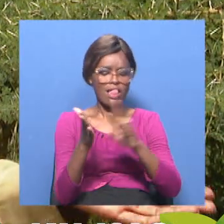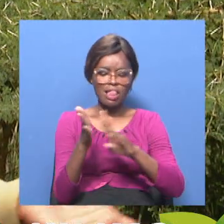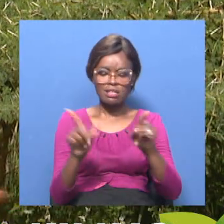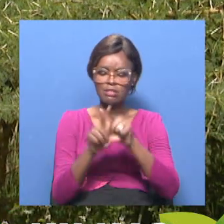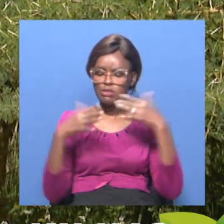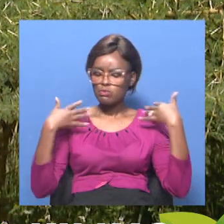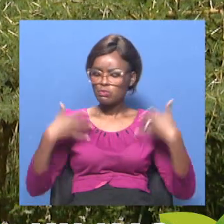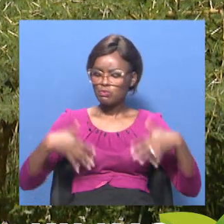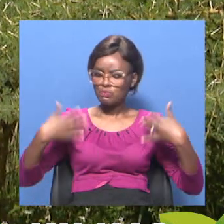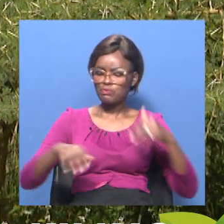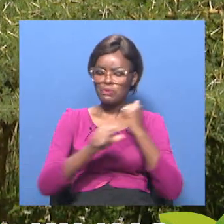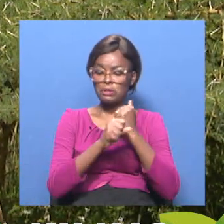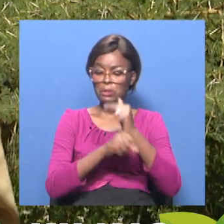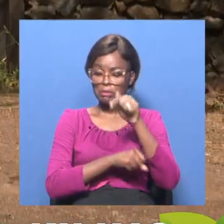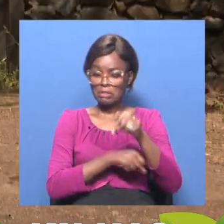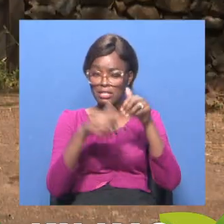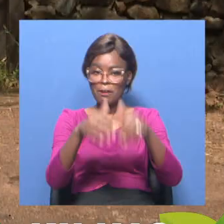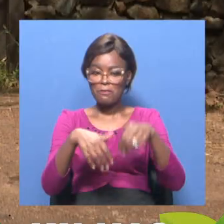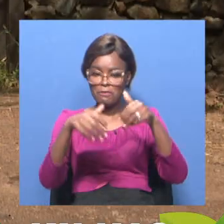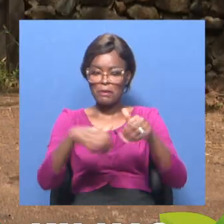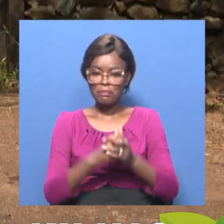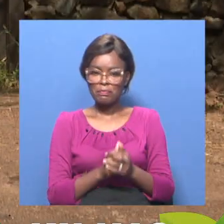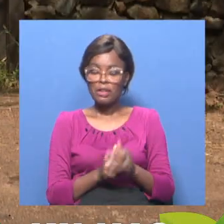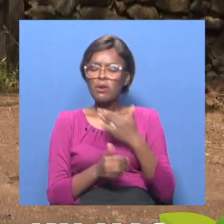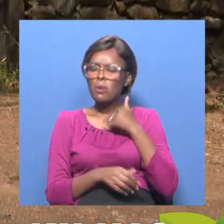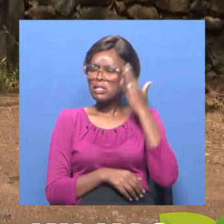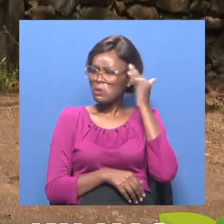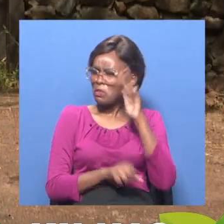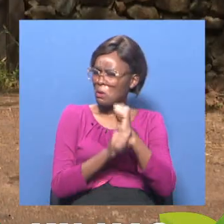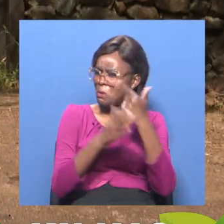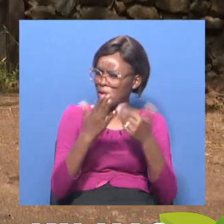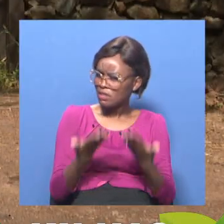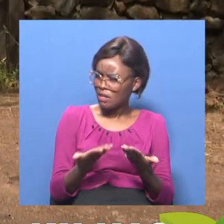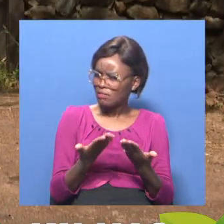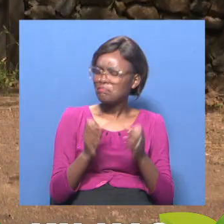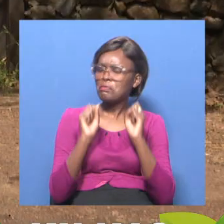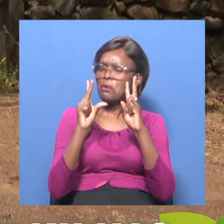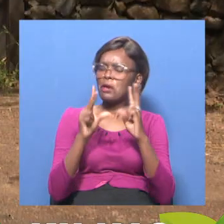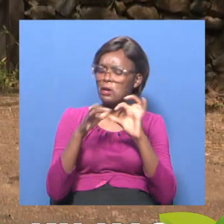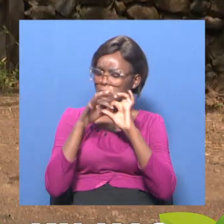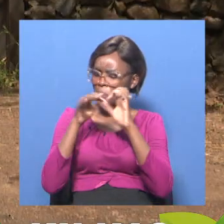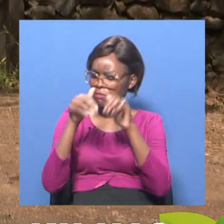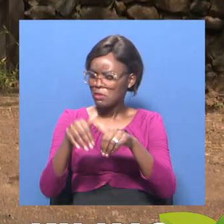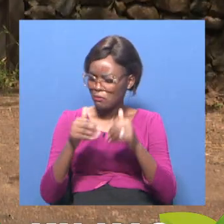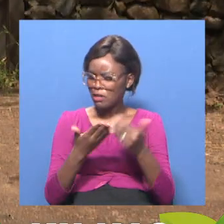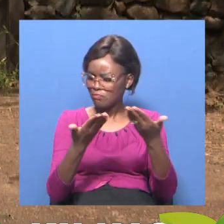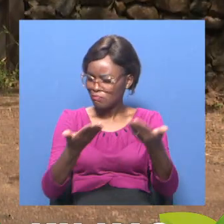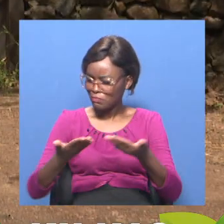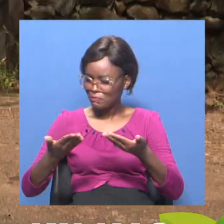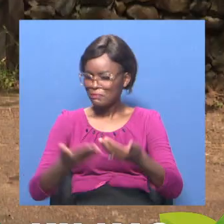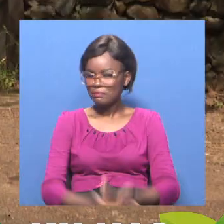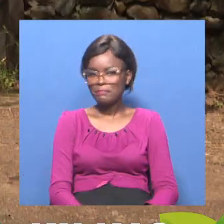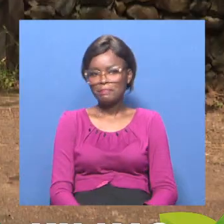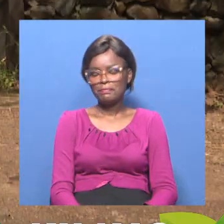an amazing job right here in this particular farm. So are you curious to know what they are doing here? Then join me in the farm, shall we? Let's go.